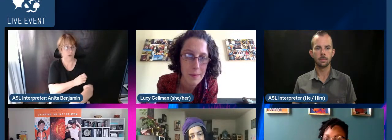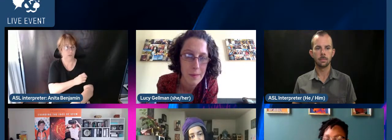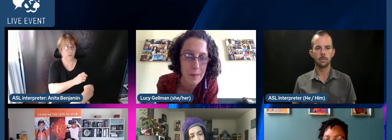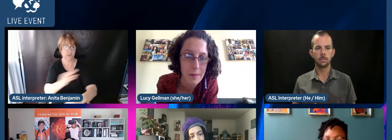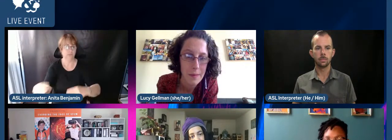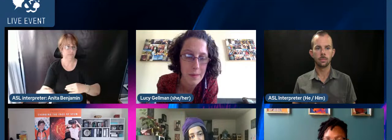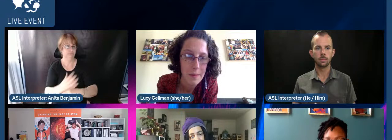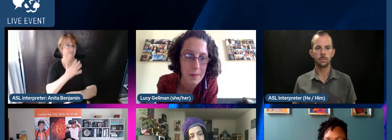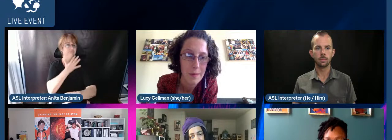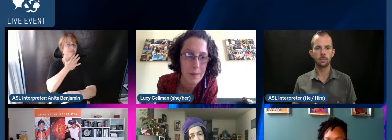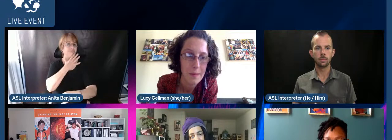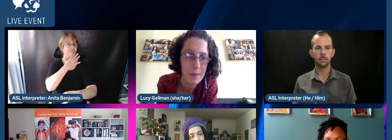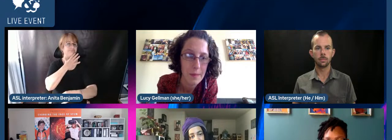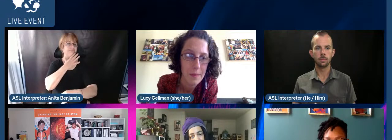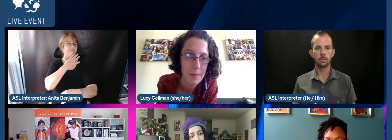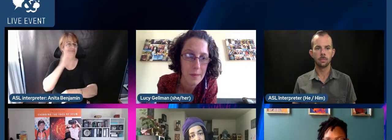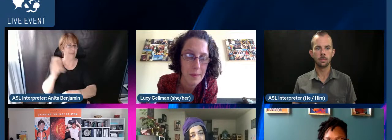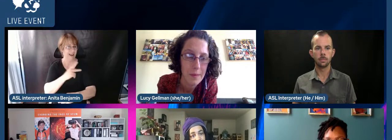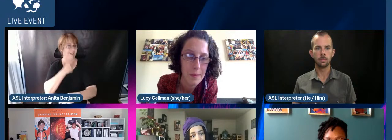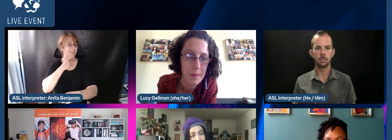you. You know, Claudia,